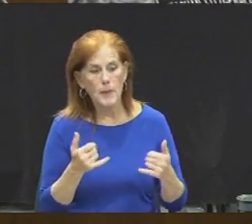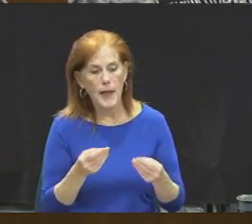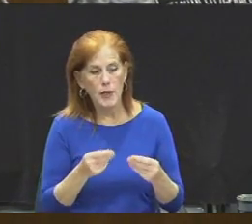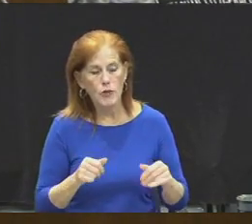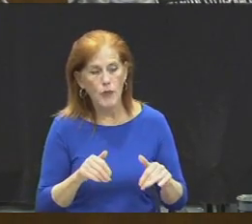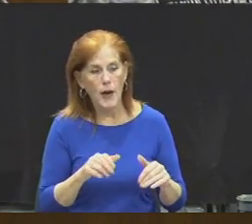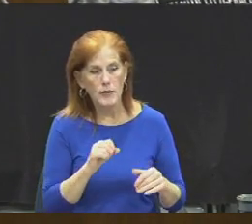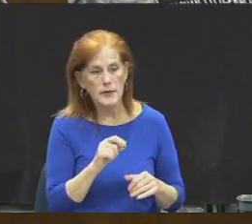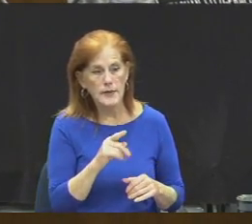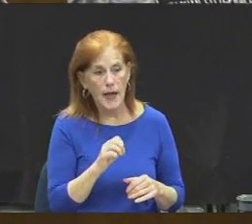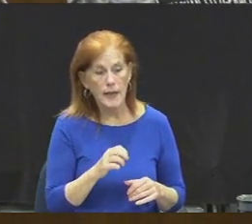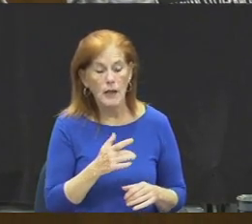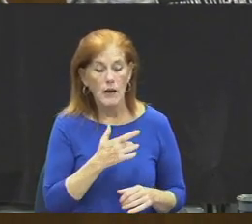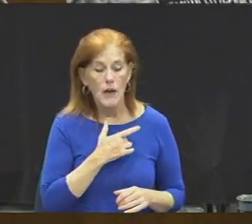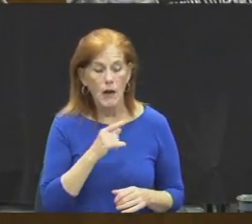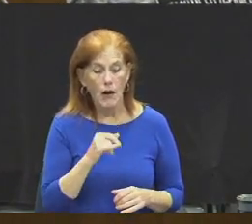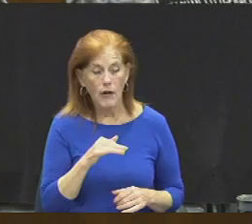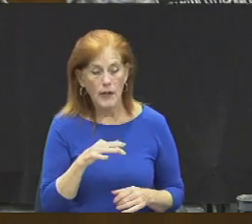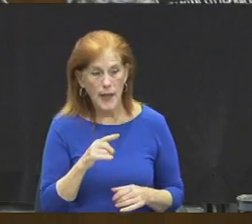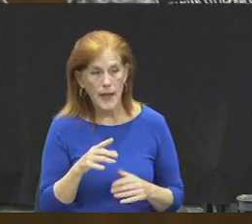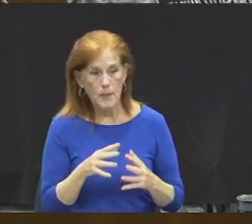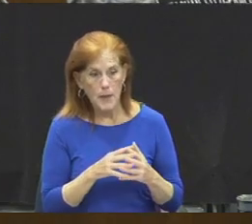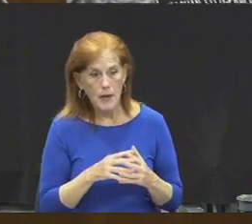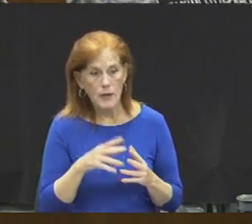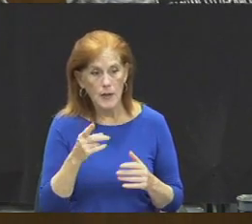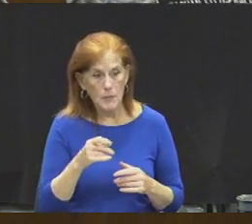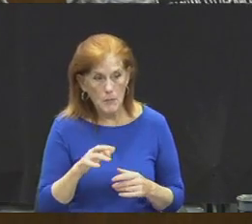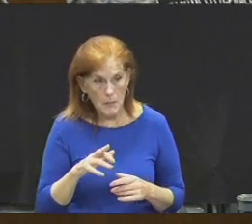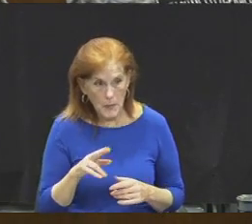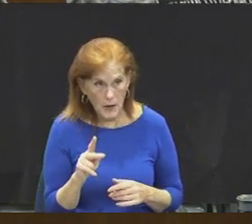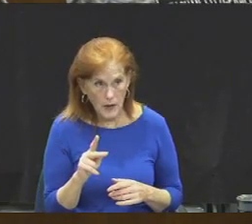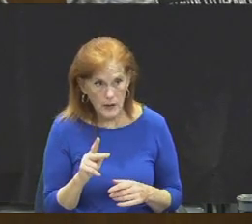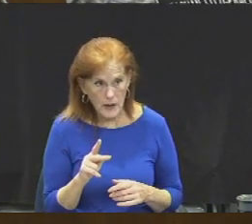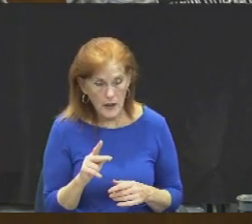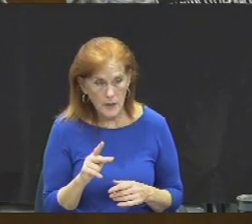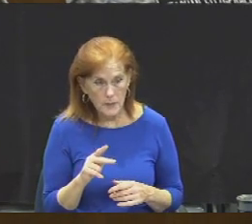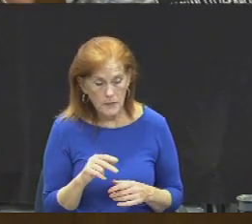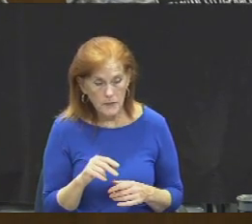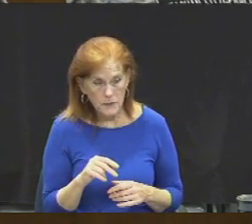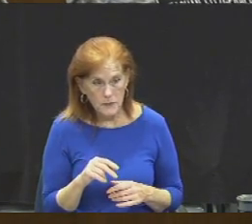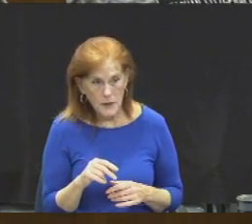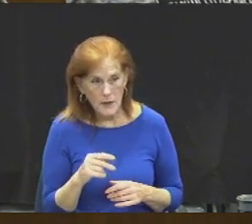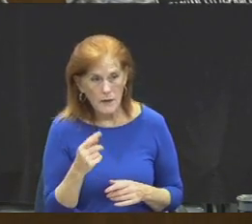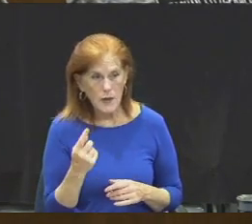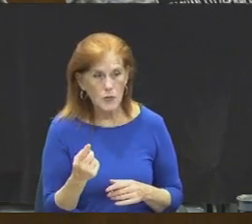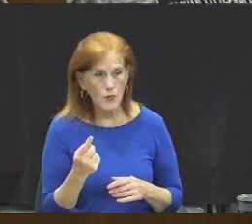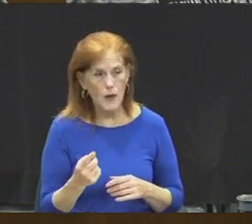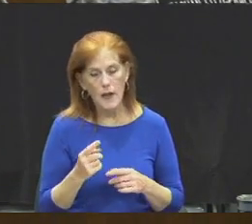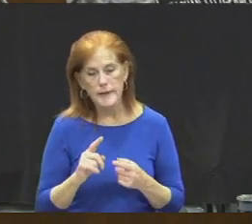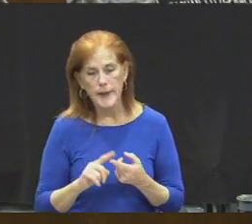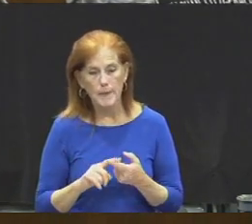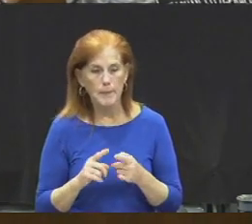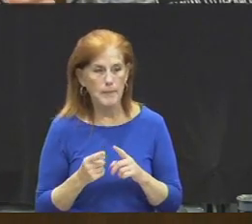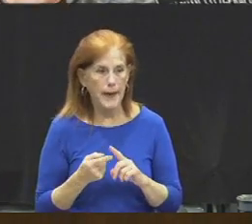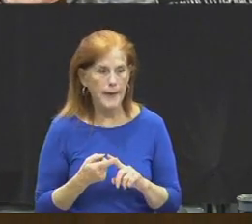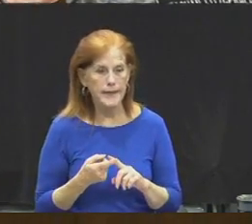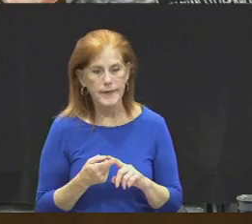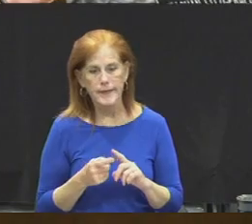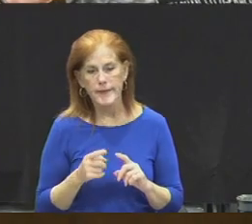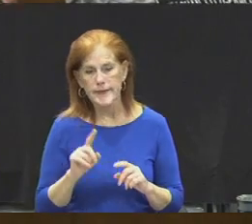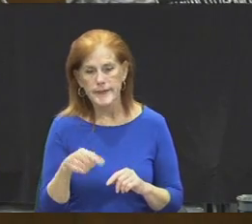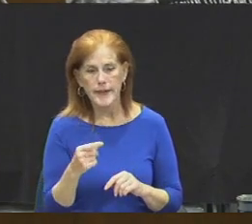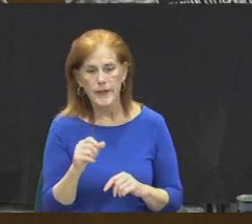Wow. He said at the Heartland of America Park, there's one of those like companion single stall type